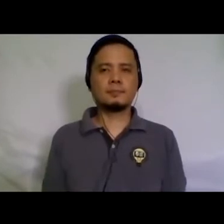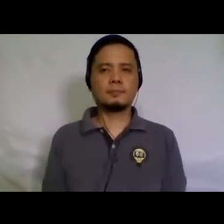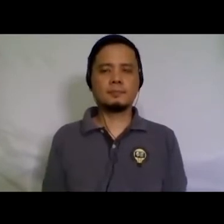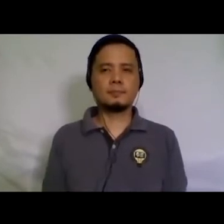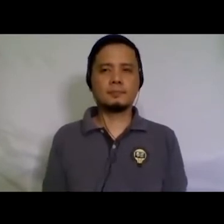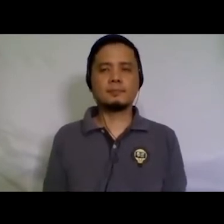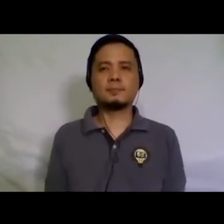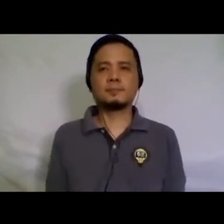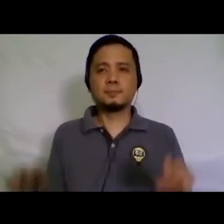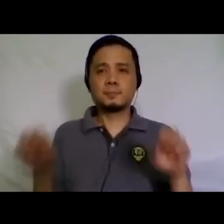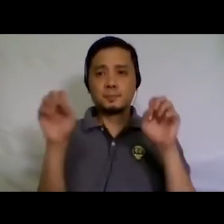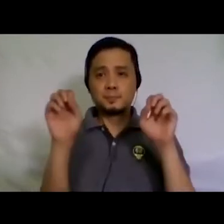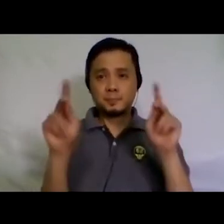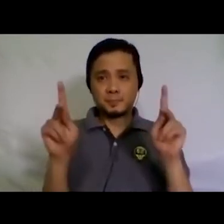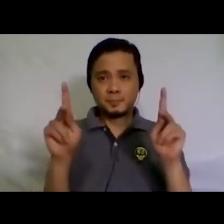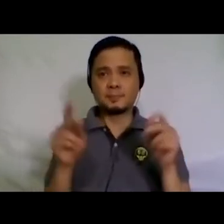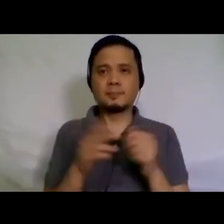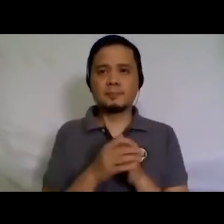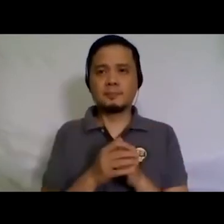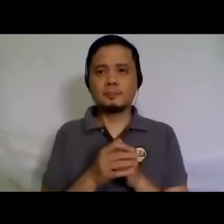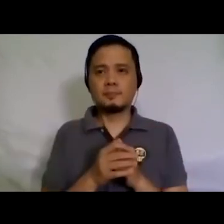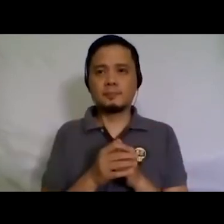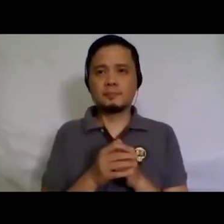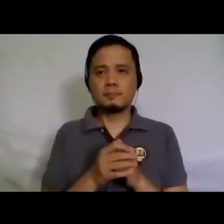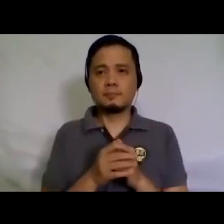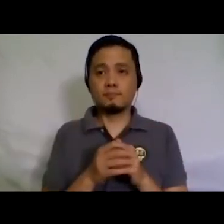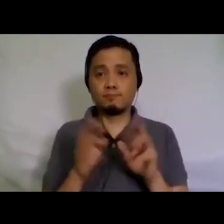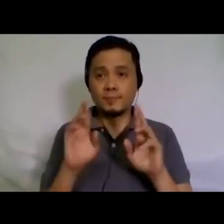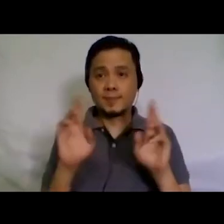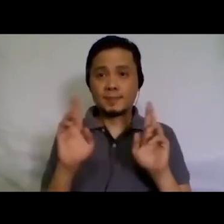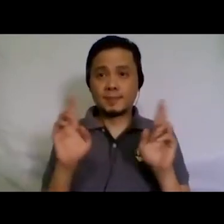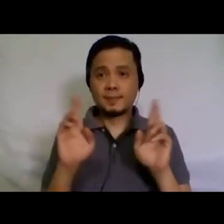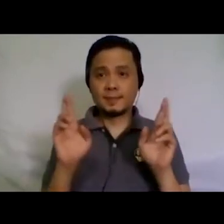Okay, so let's review the questions again.